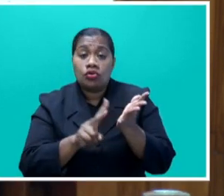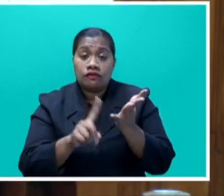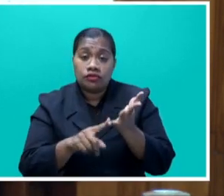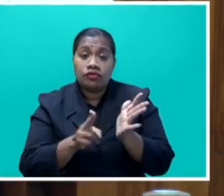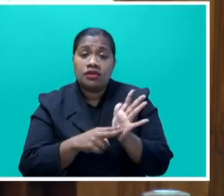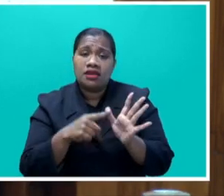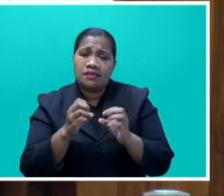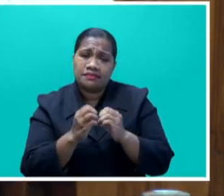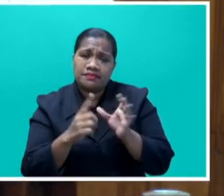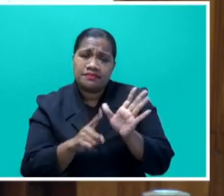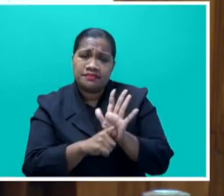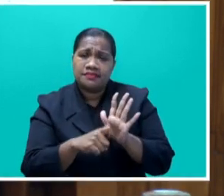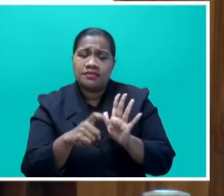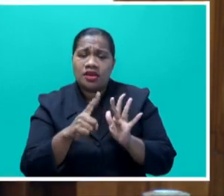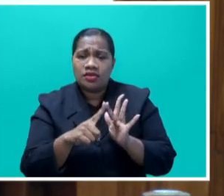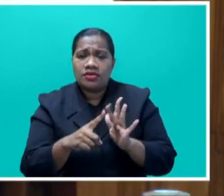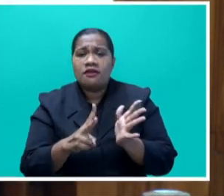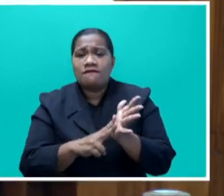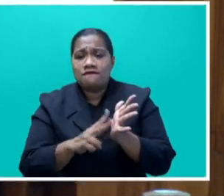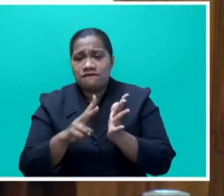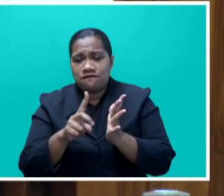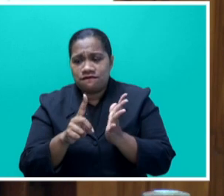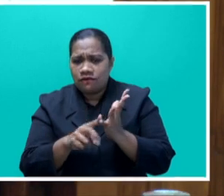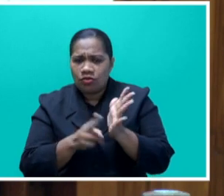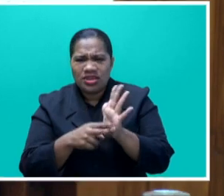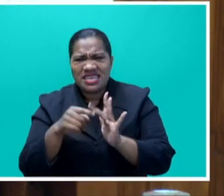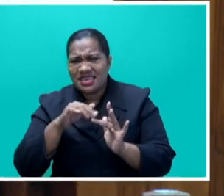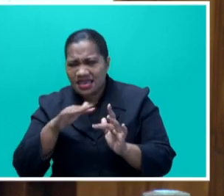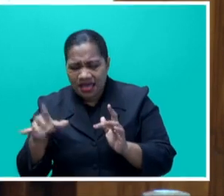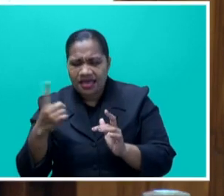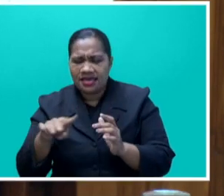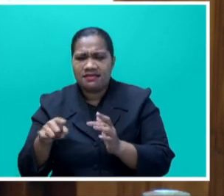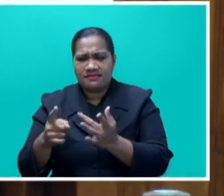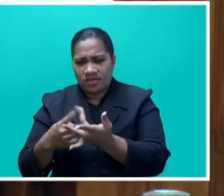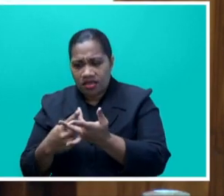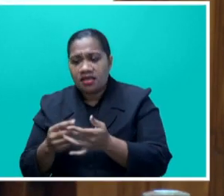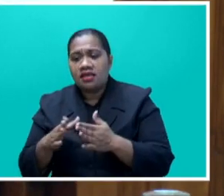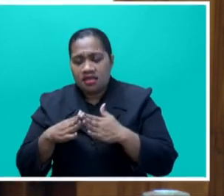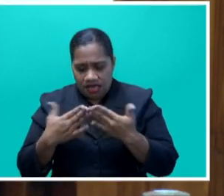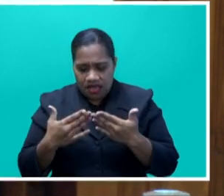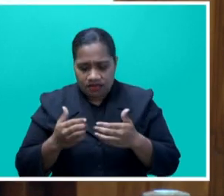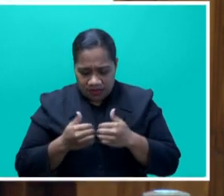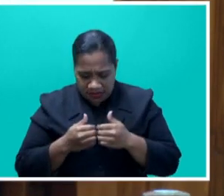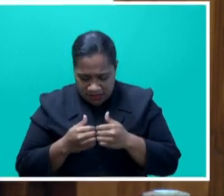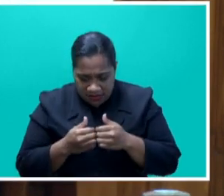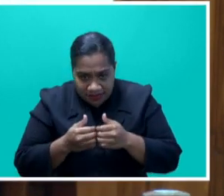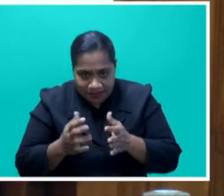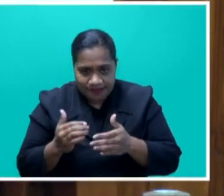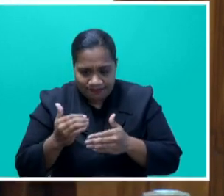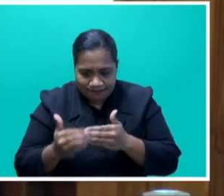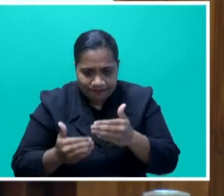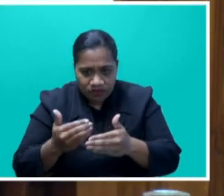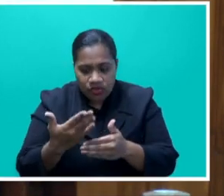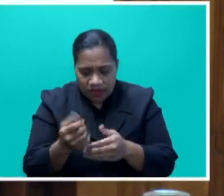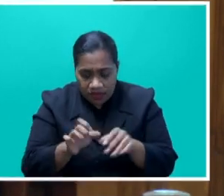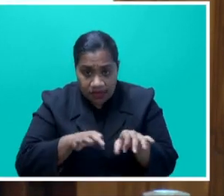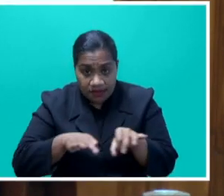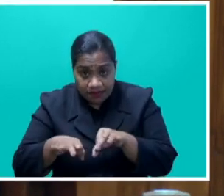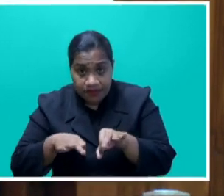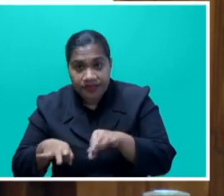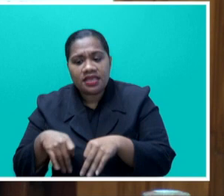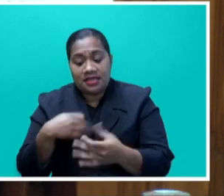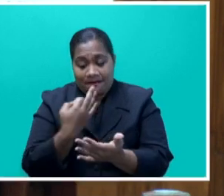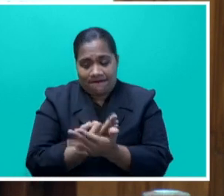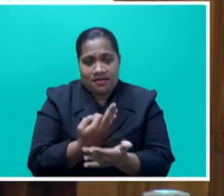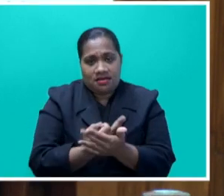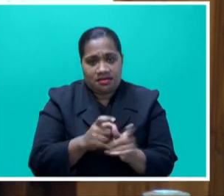Tau, Venga Venga, and Vunika, are in the preparatory phase. We have completed scheme plans, and it is in this financial